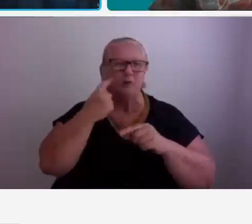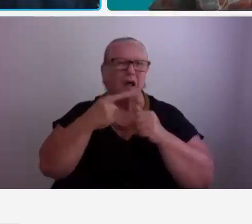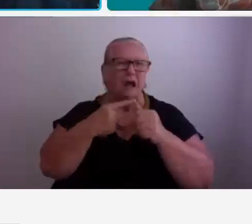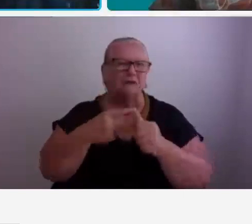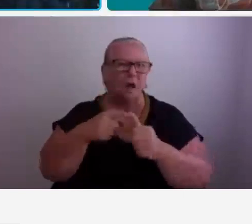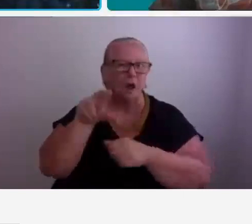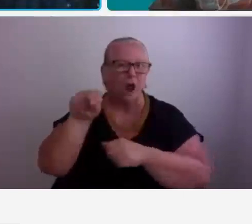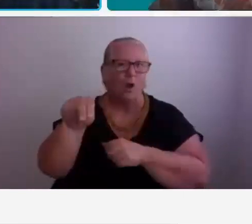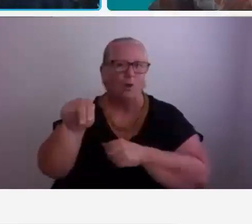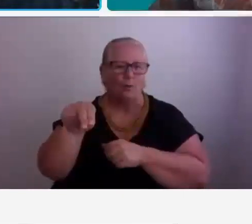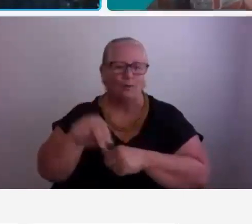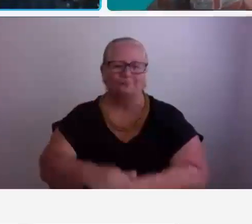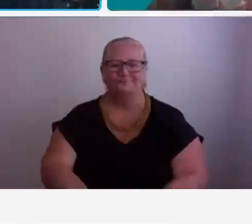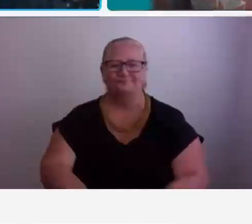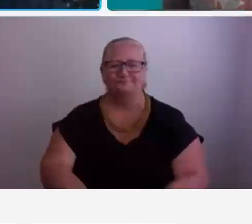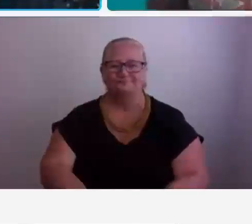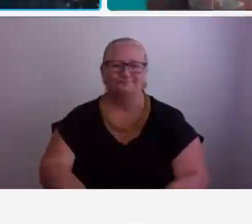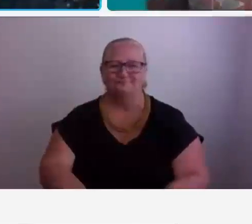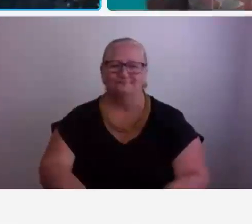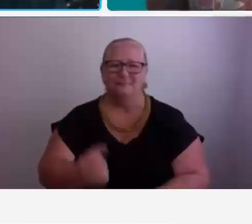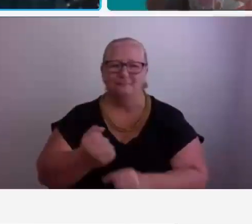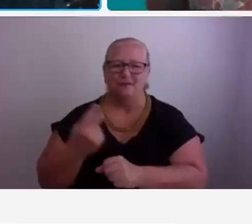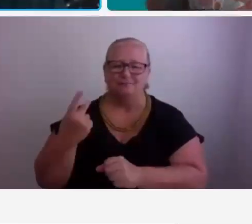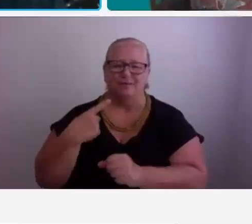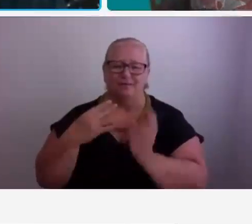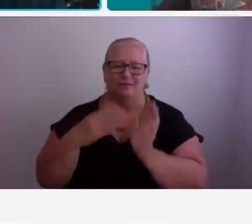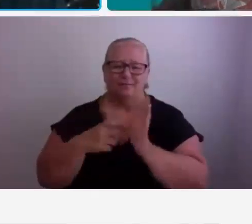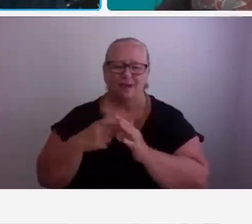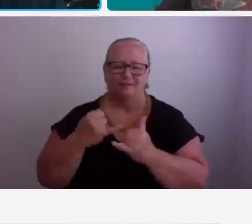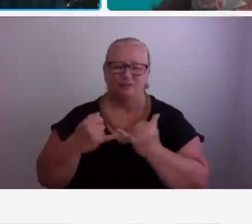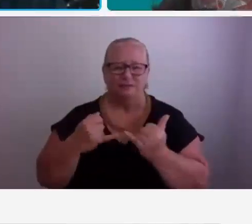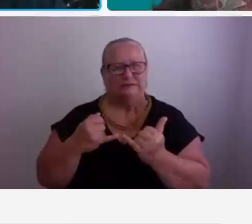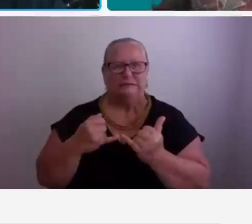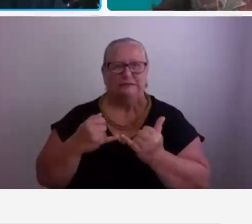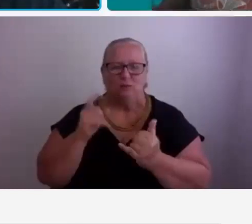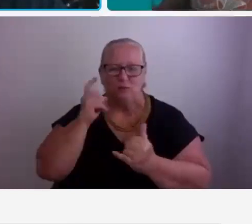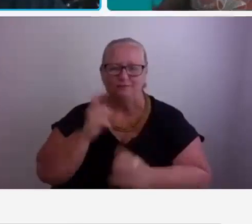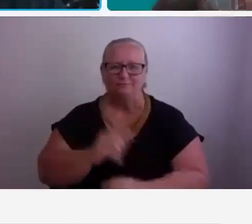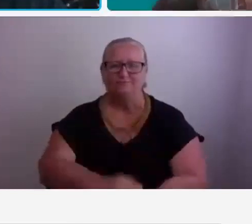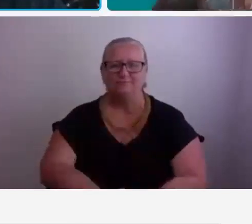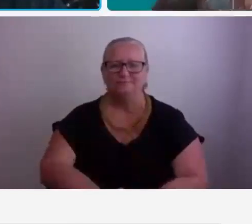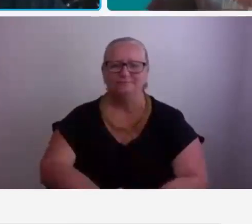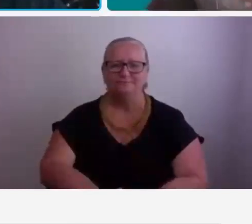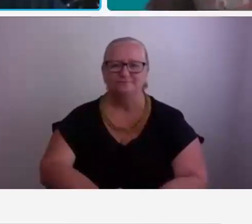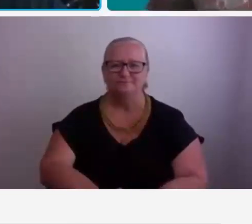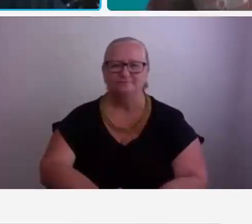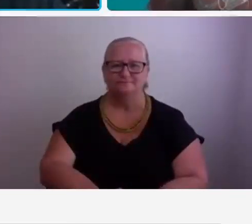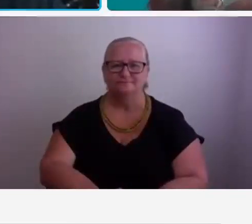Cameron. It's causing Mark and I to get very anxious. So it is in